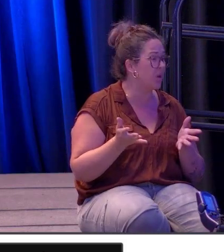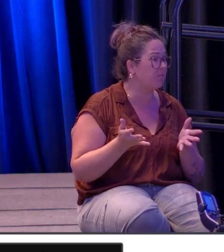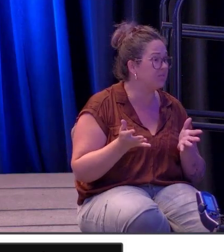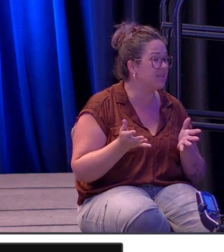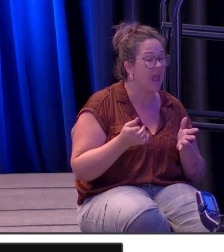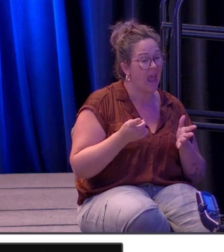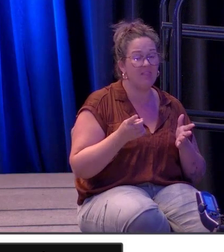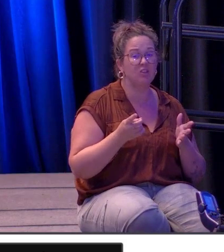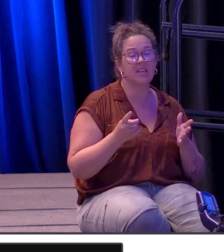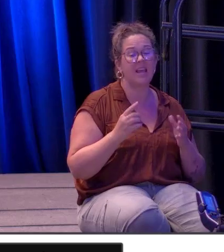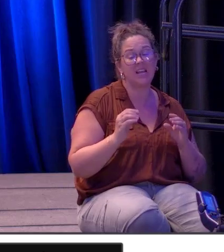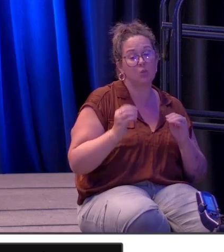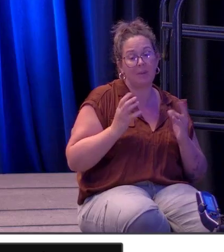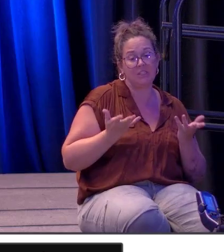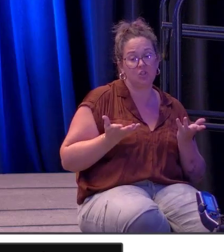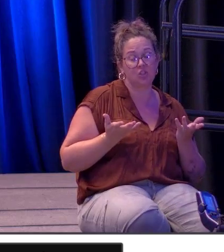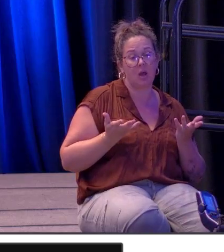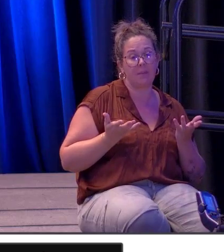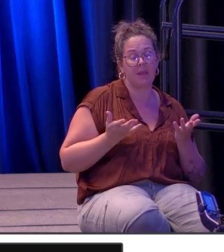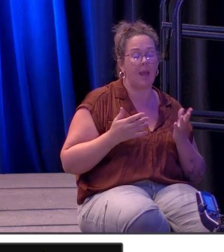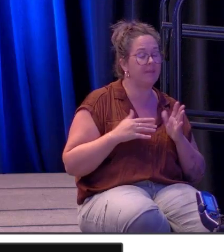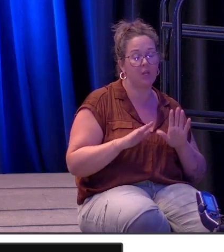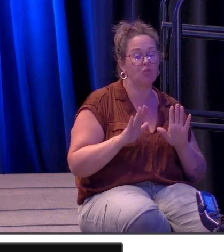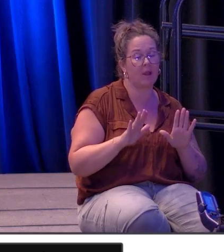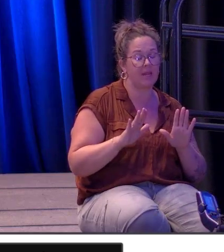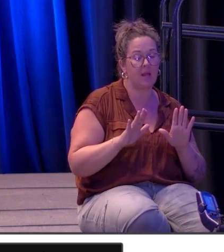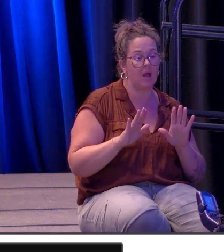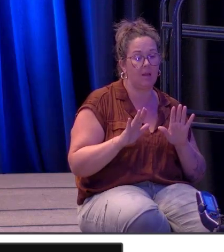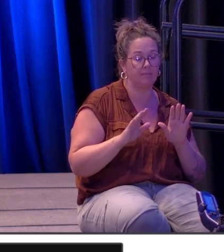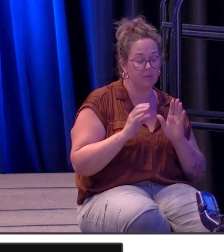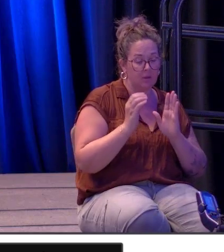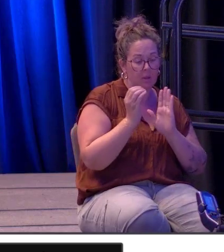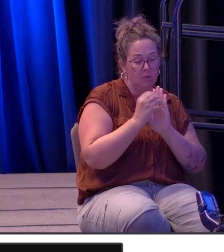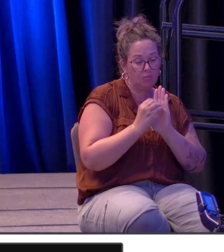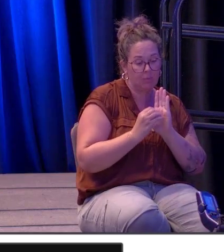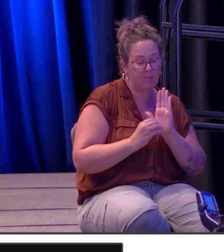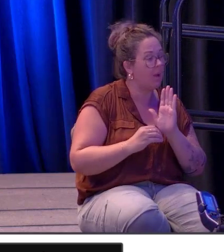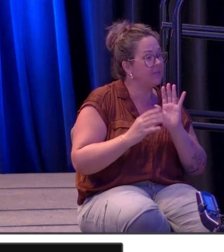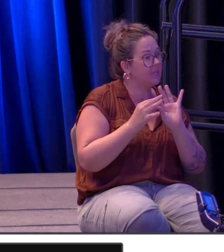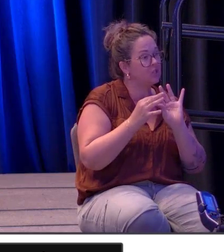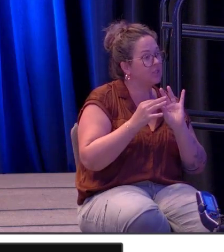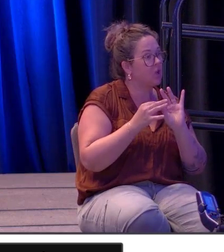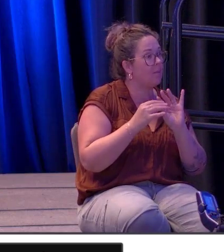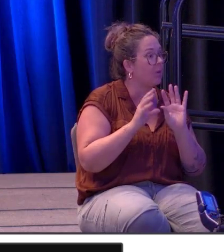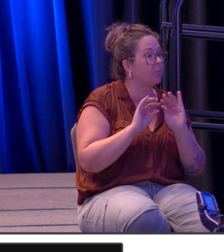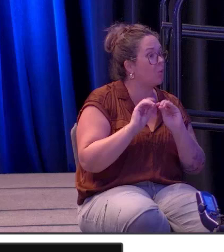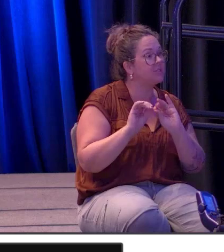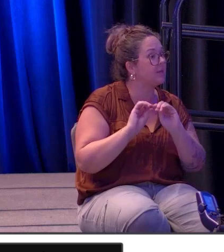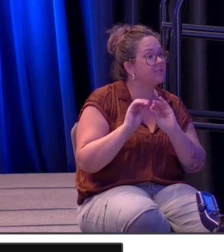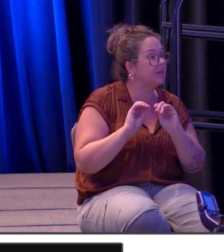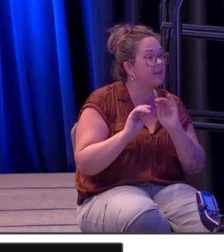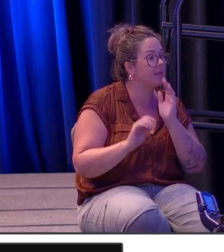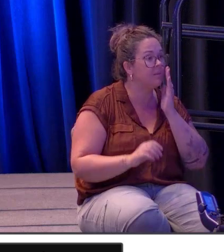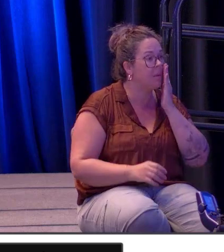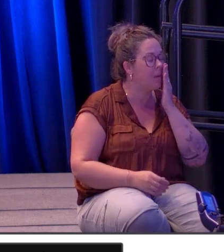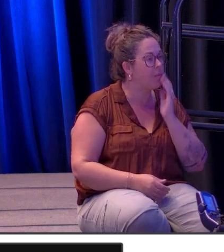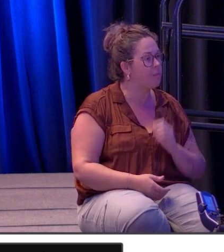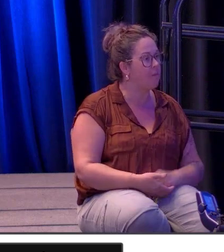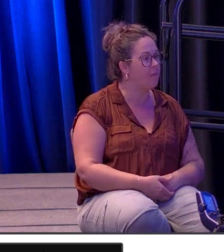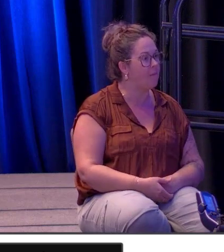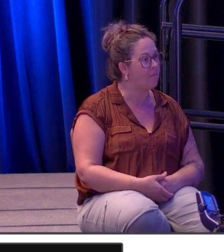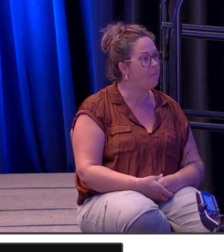People that are deaf often don't go to parties. Deaf population is really, I feel like they, yeah.